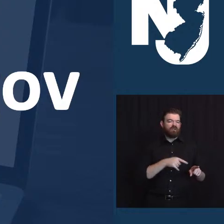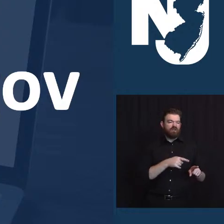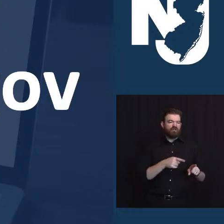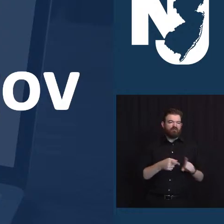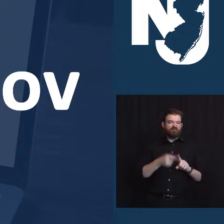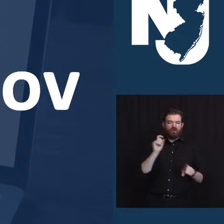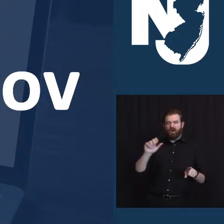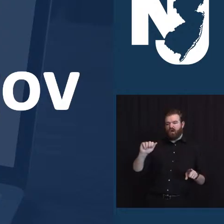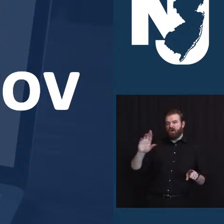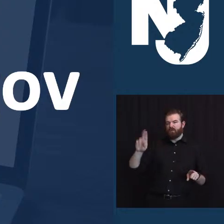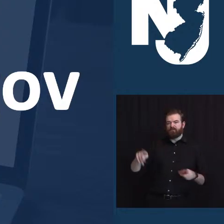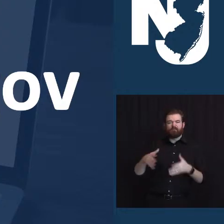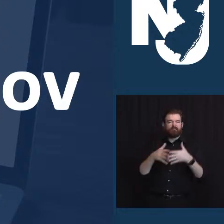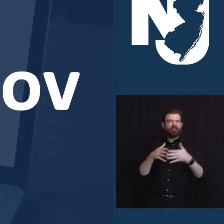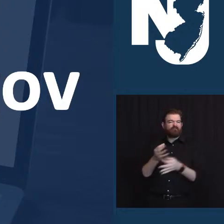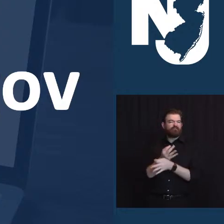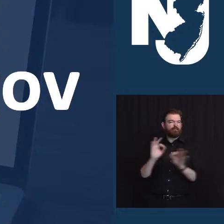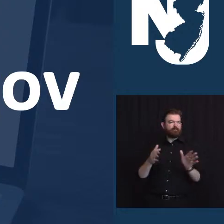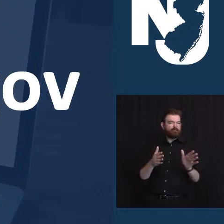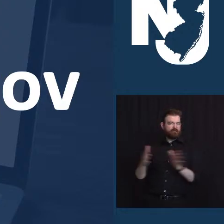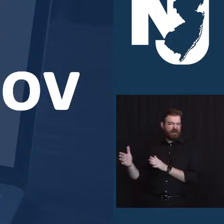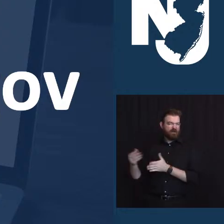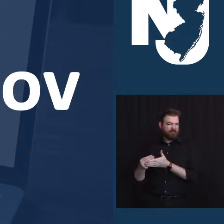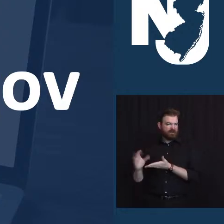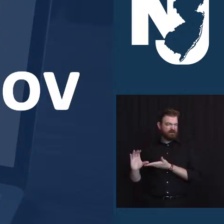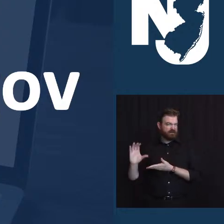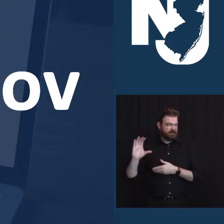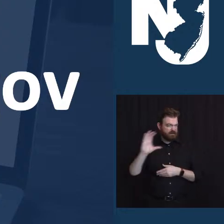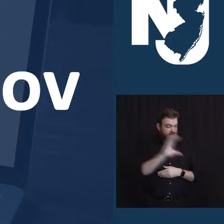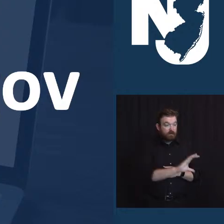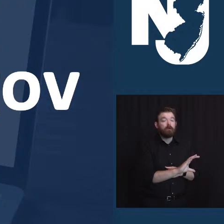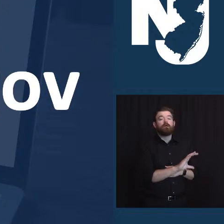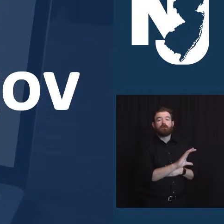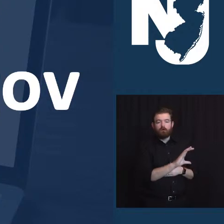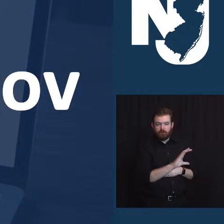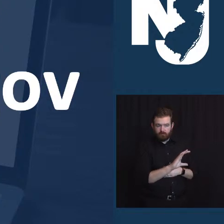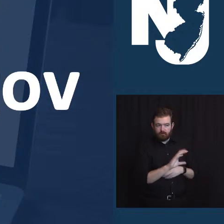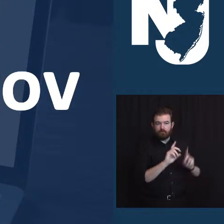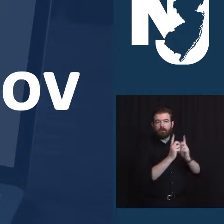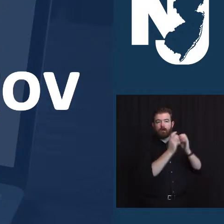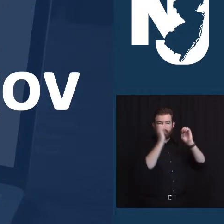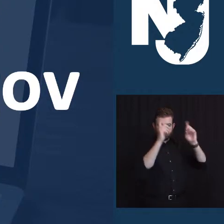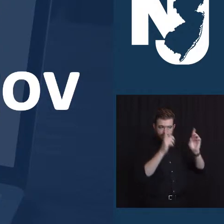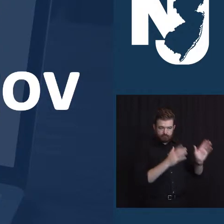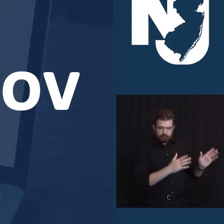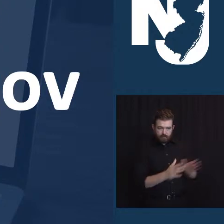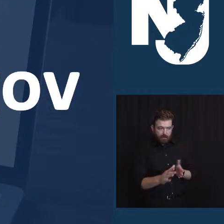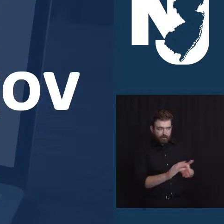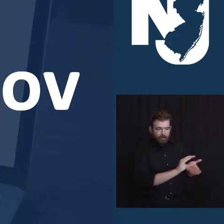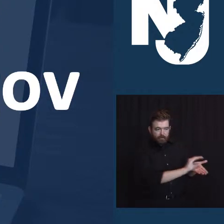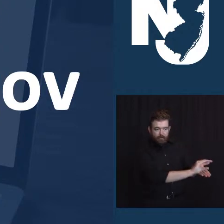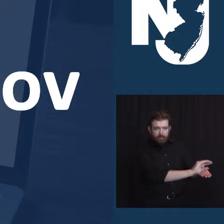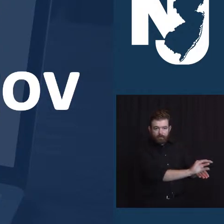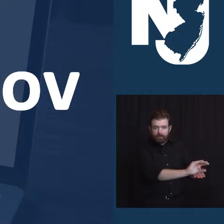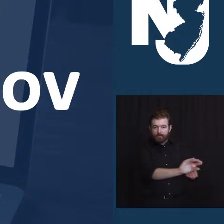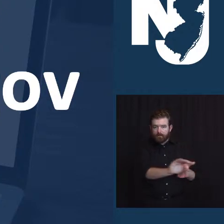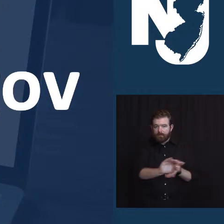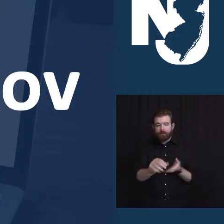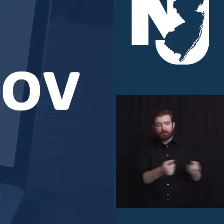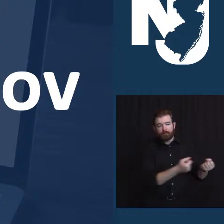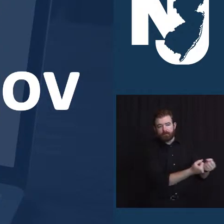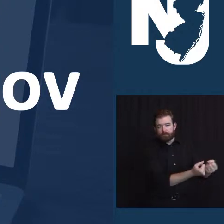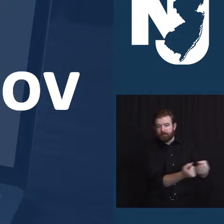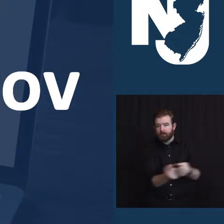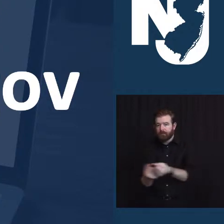department's district-by-district funding of nearly $2.5 billion of these latest federal relief funds, 2/3 of which